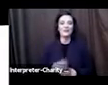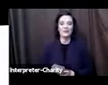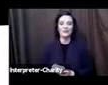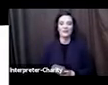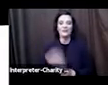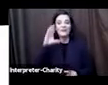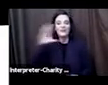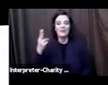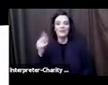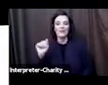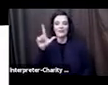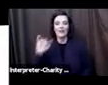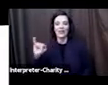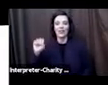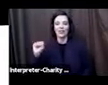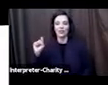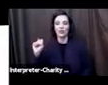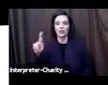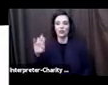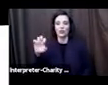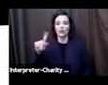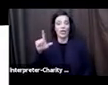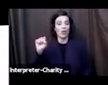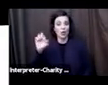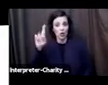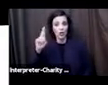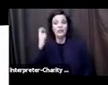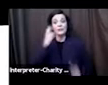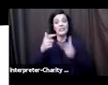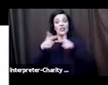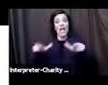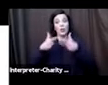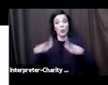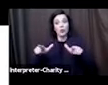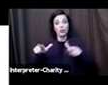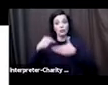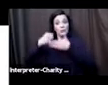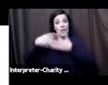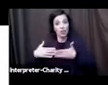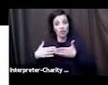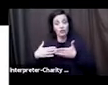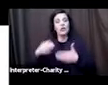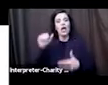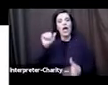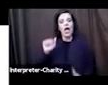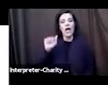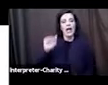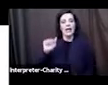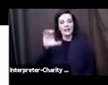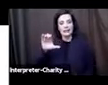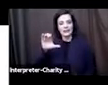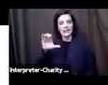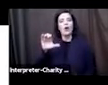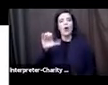And I'm Strickler. I am a speech language pathologist, and I am the AAC, or Augmentative and